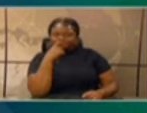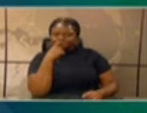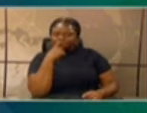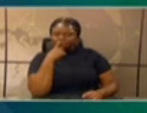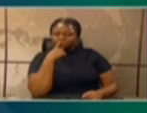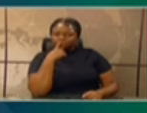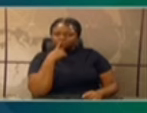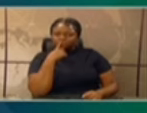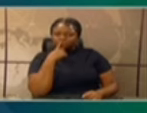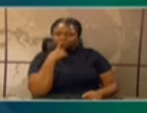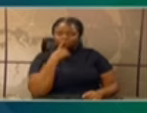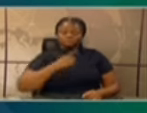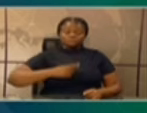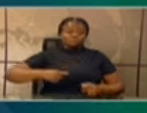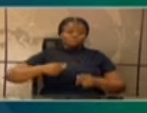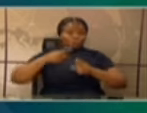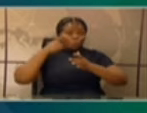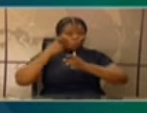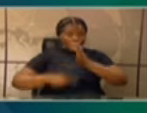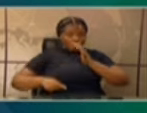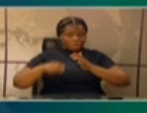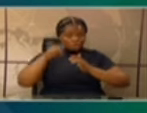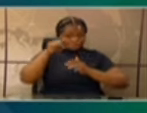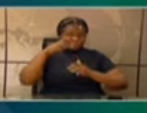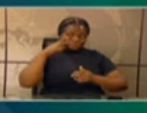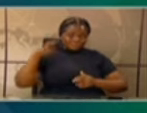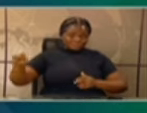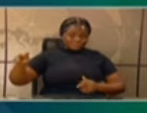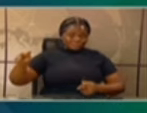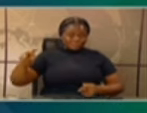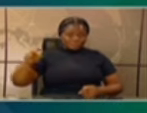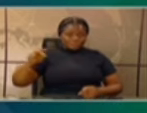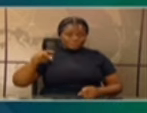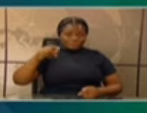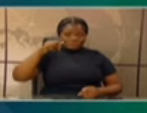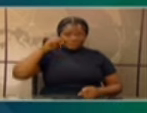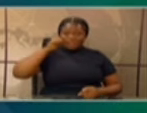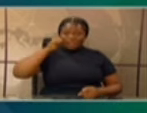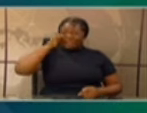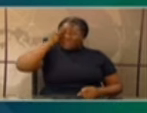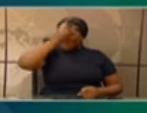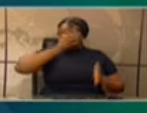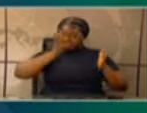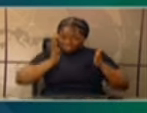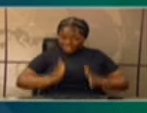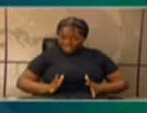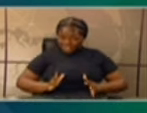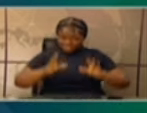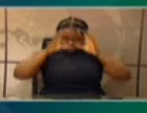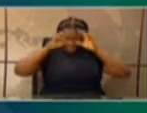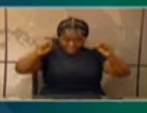Eh, BBD president, and oh, yeah, and you're running.